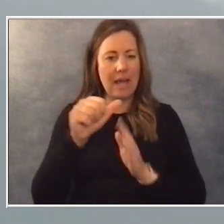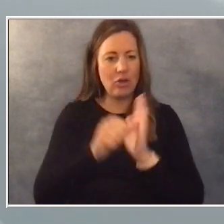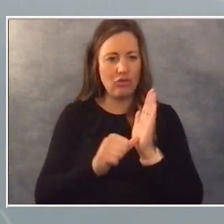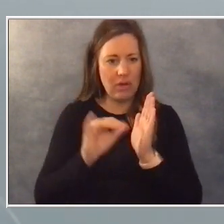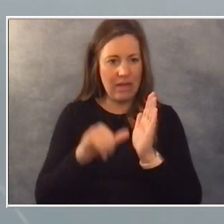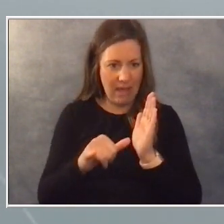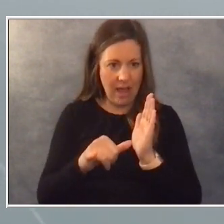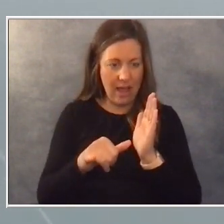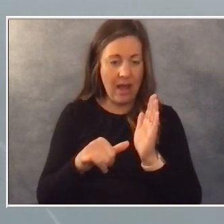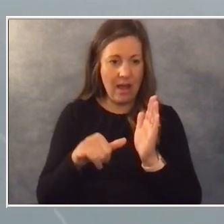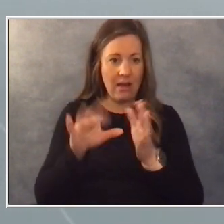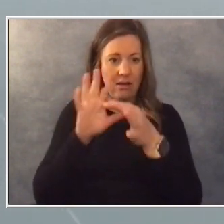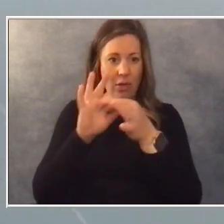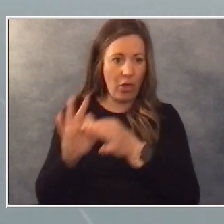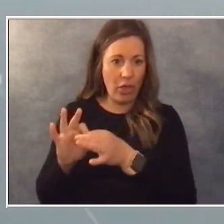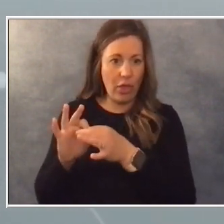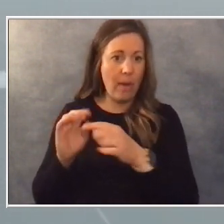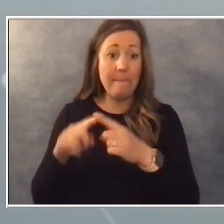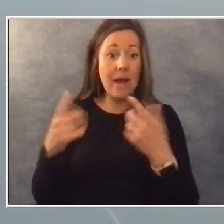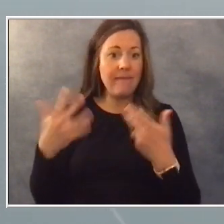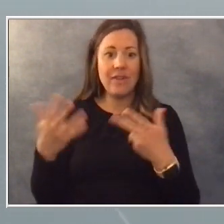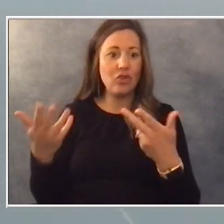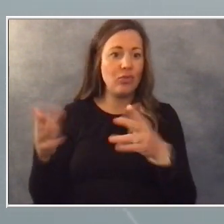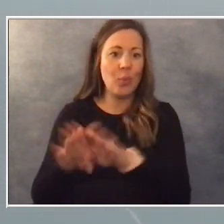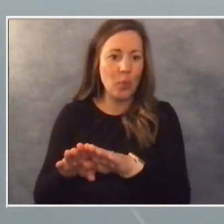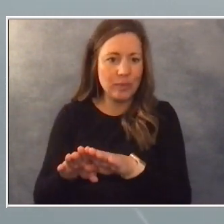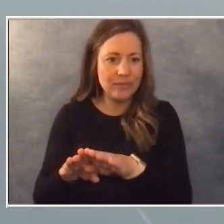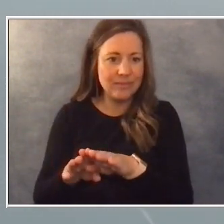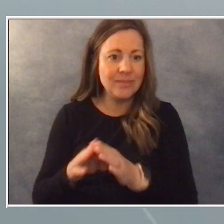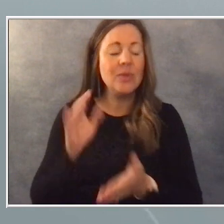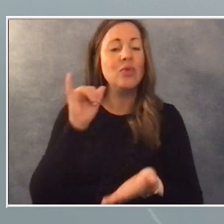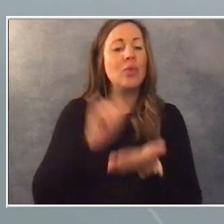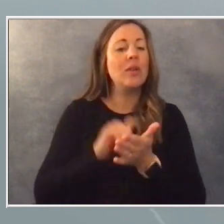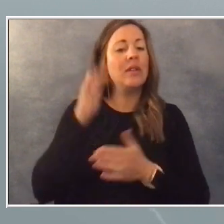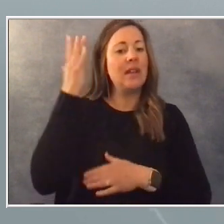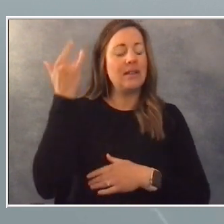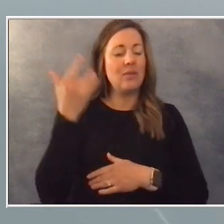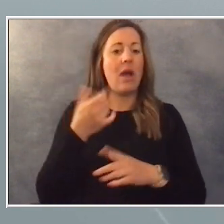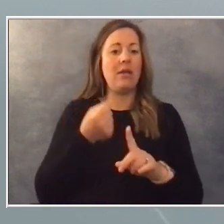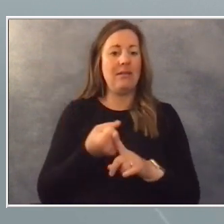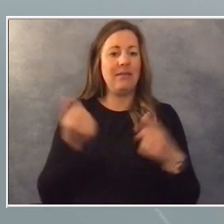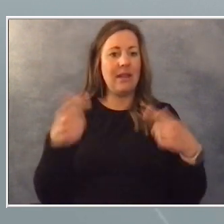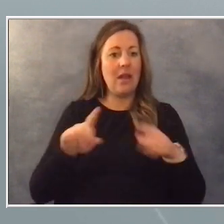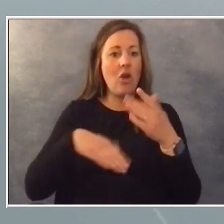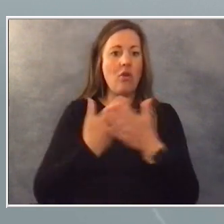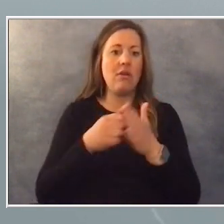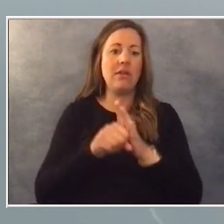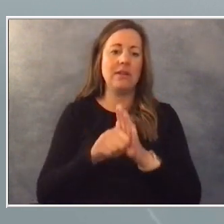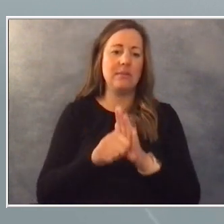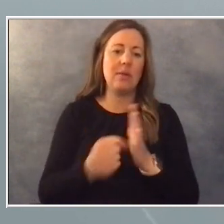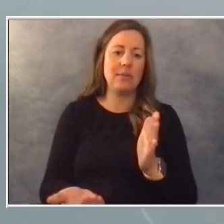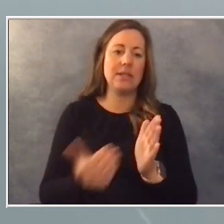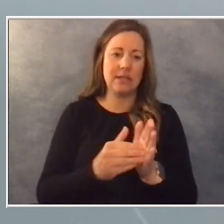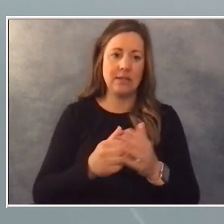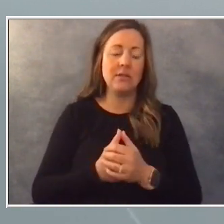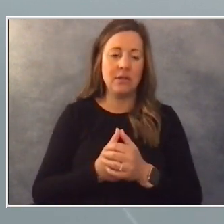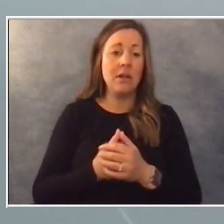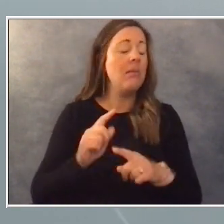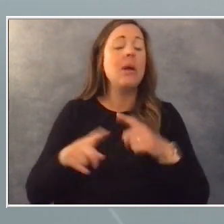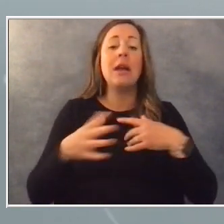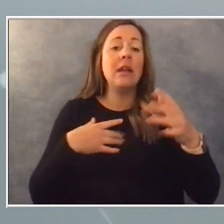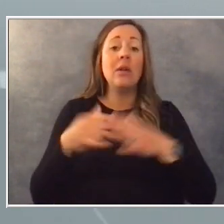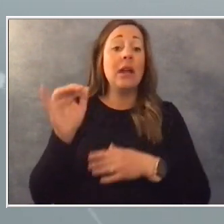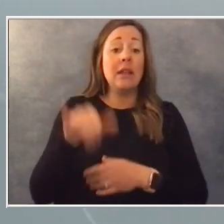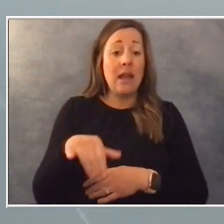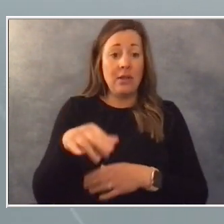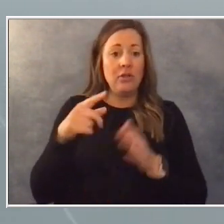subsequently closed, and so that's why he was having all of the symptoms. But that's the vessel. So he